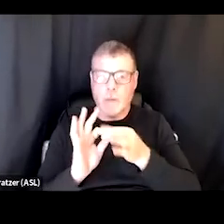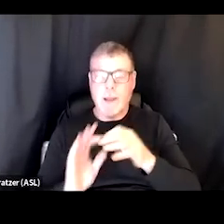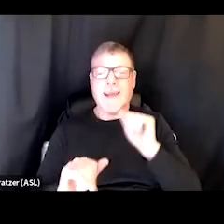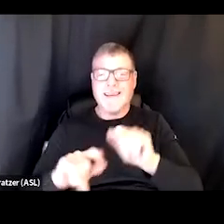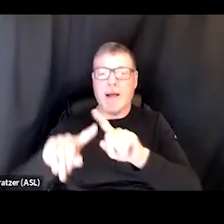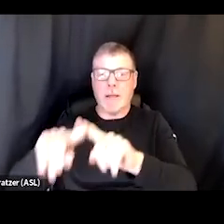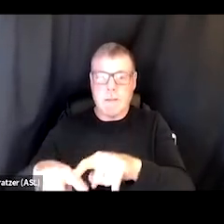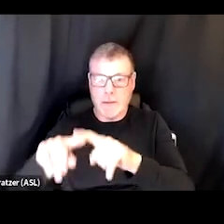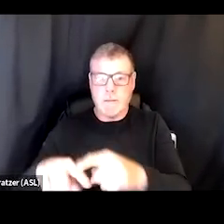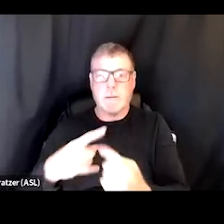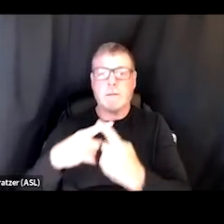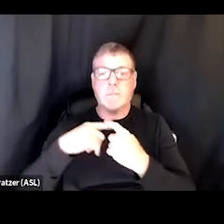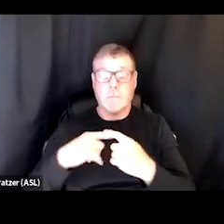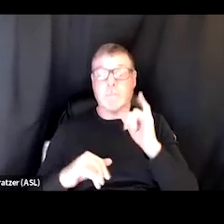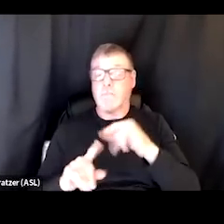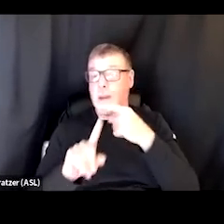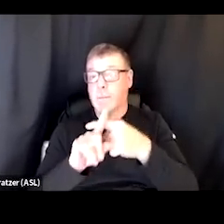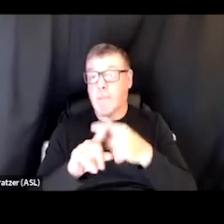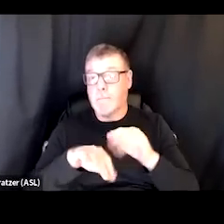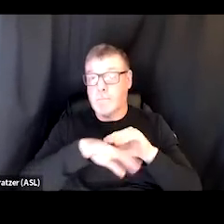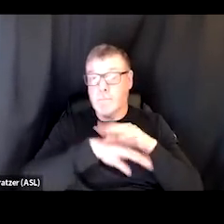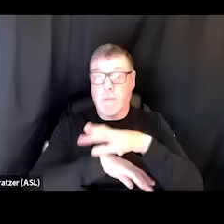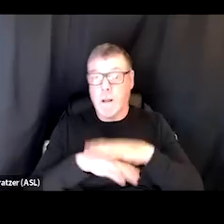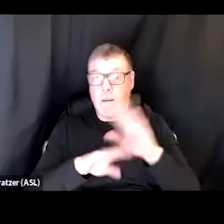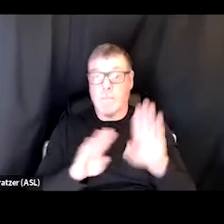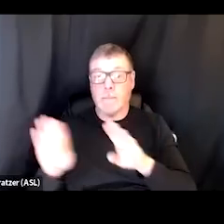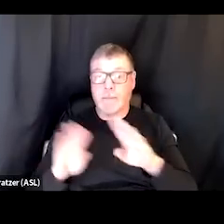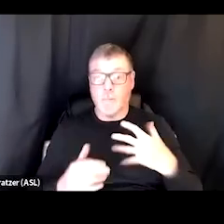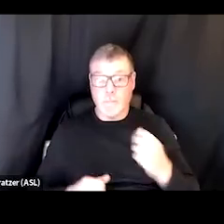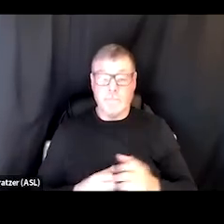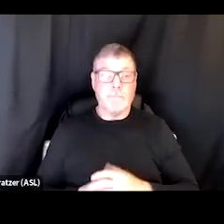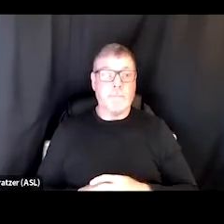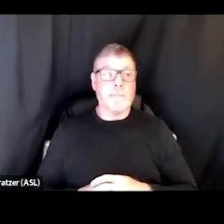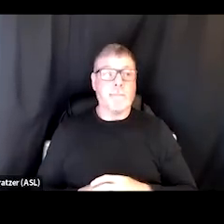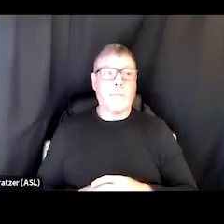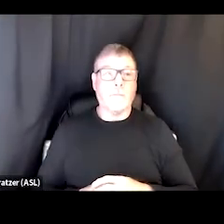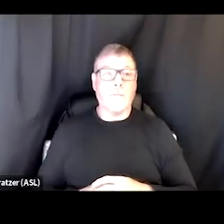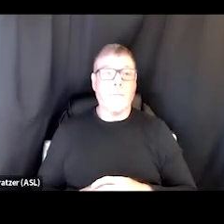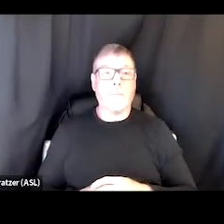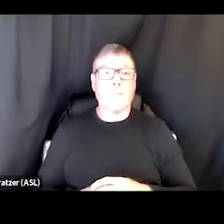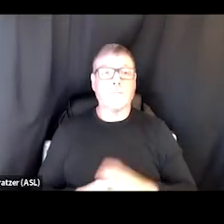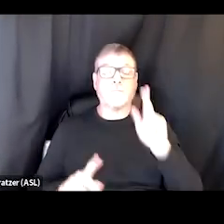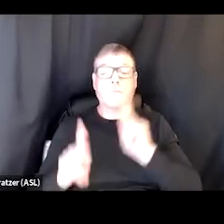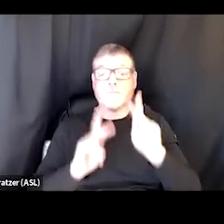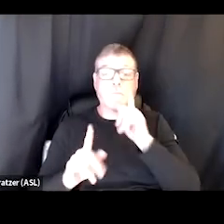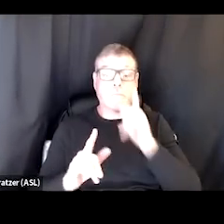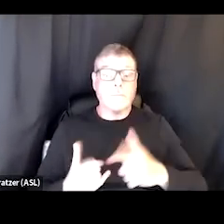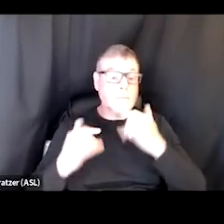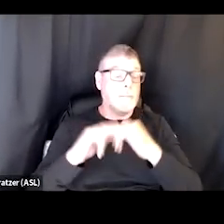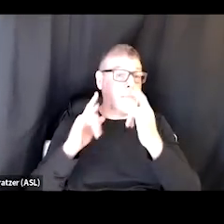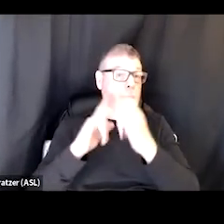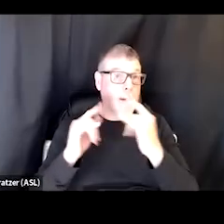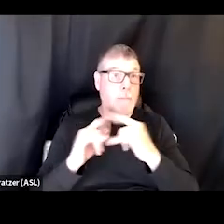rely on, and that can have a really positive impact on their behavioral health. People living in encampments also often